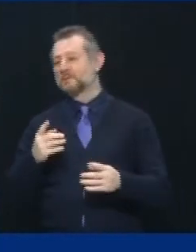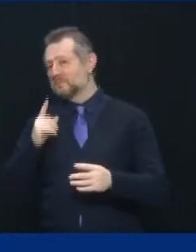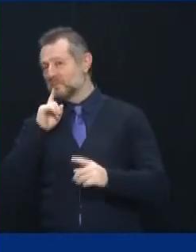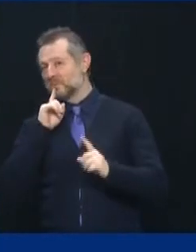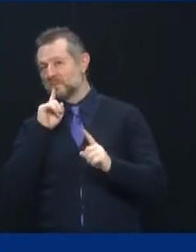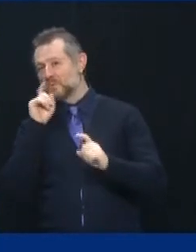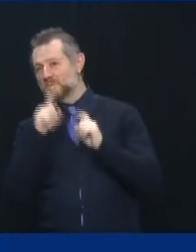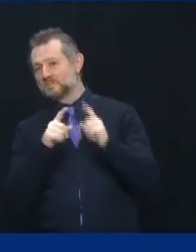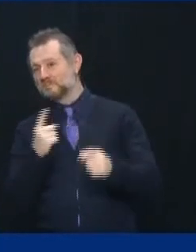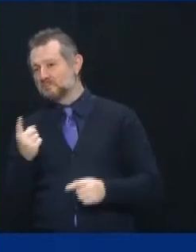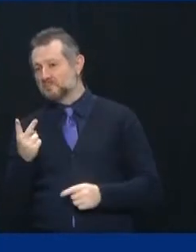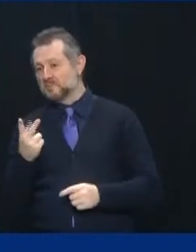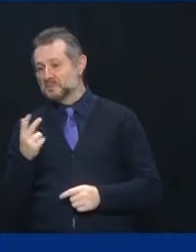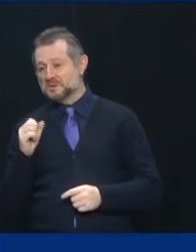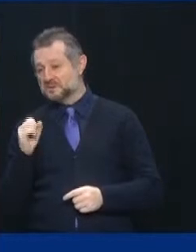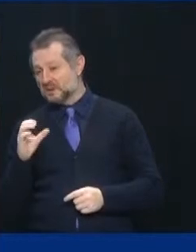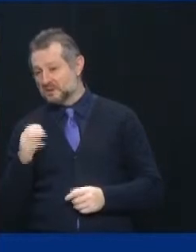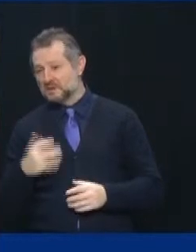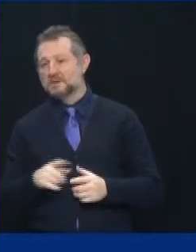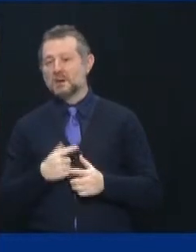roster.